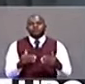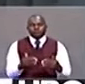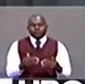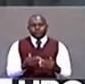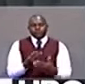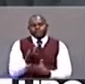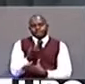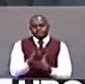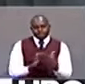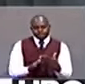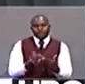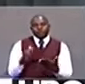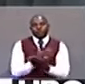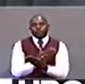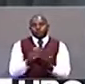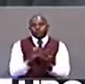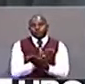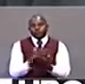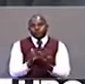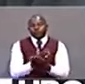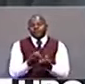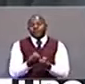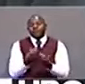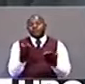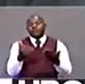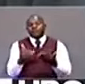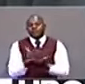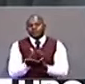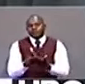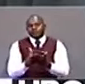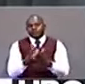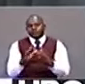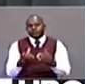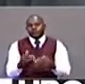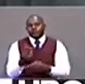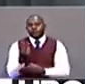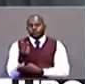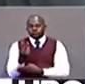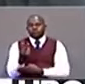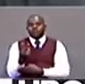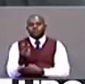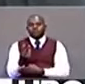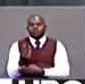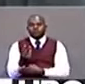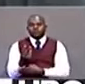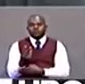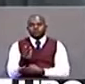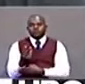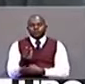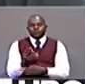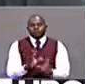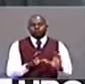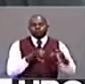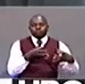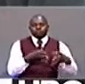the two minority shareholders and the majority shareholder. And these two groups